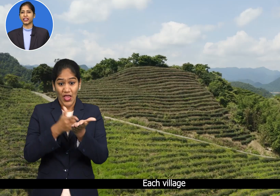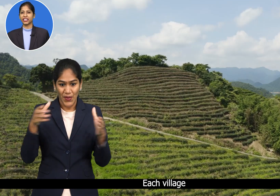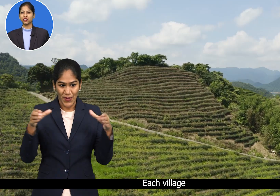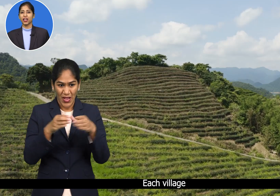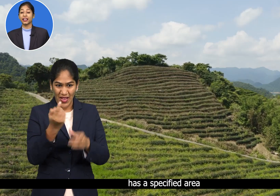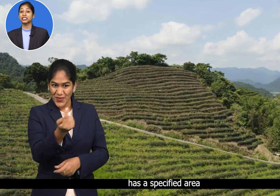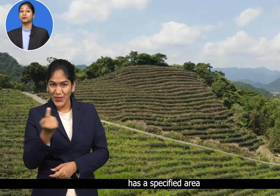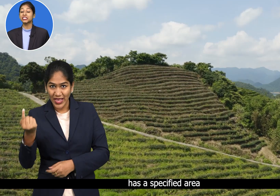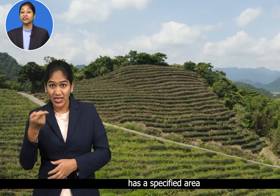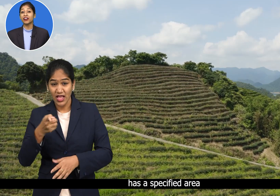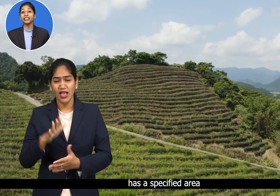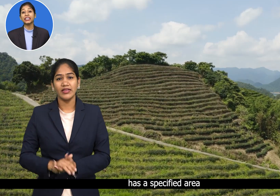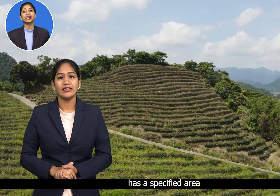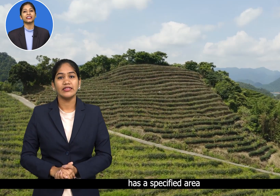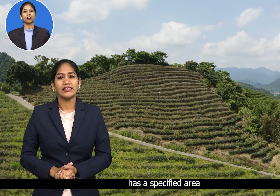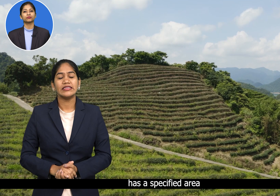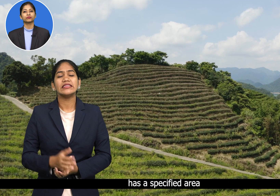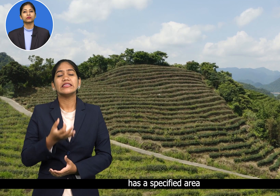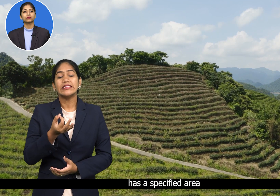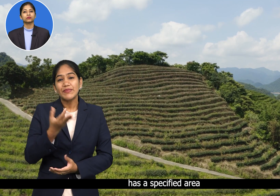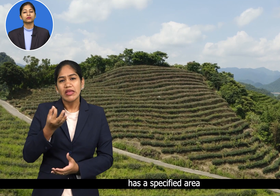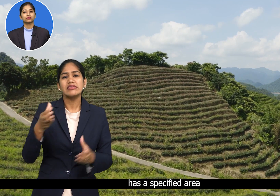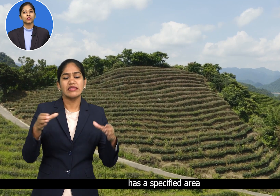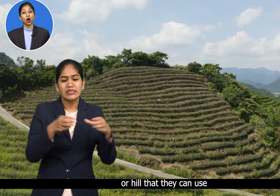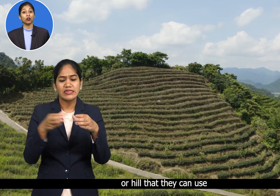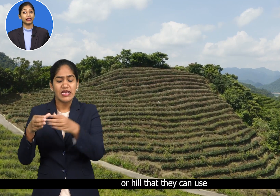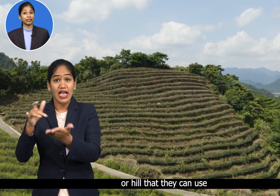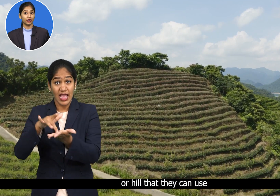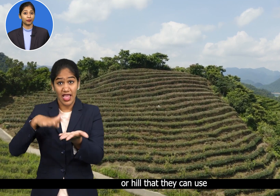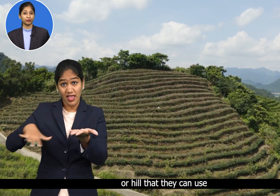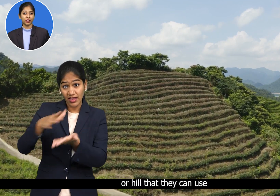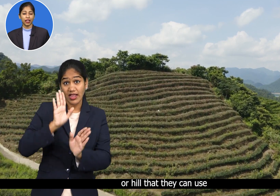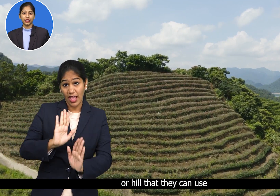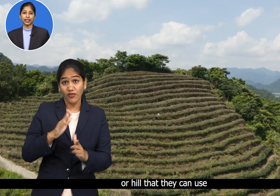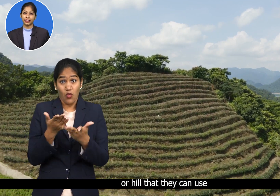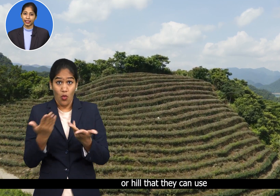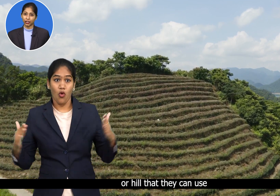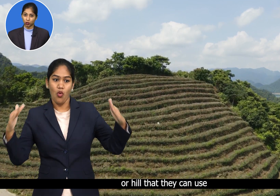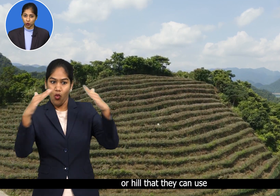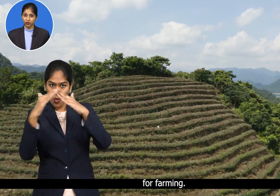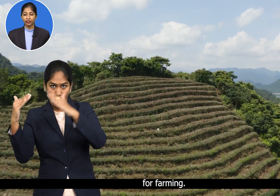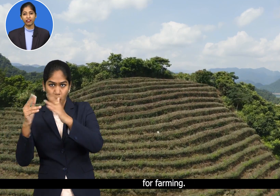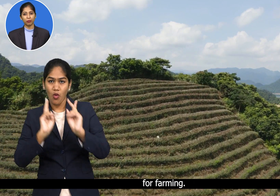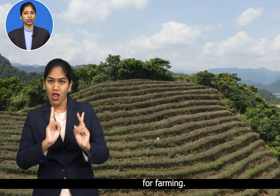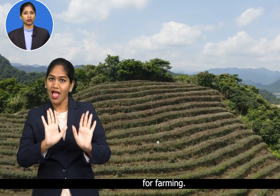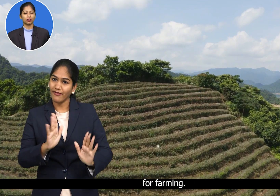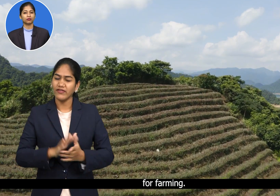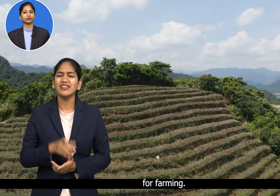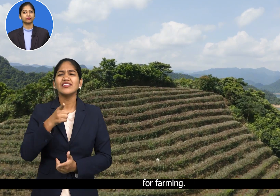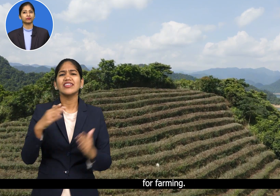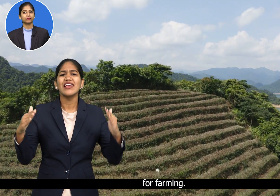Each village has a specified area or hill that they can use for